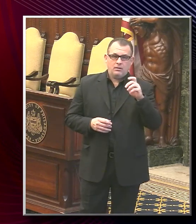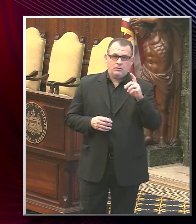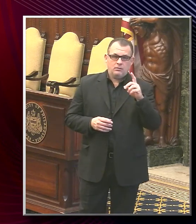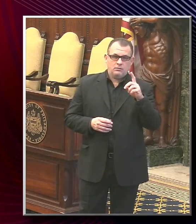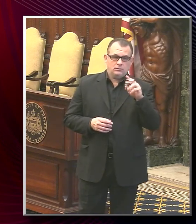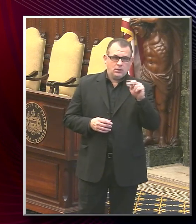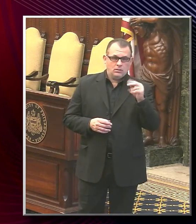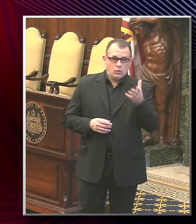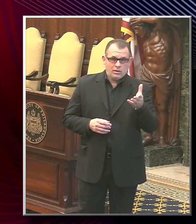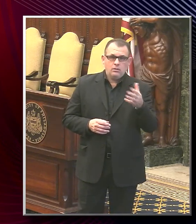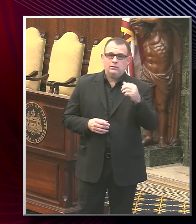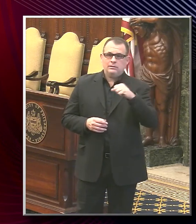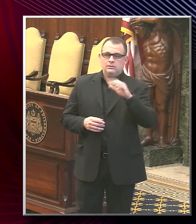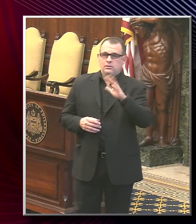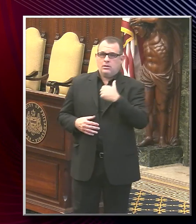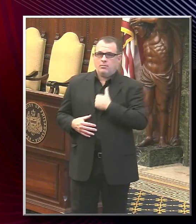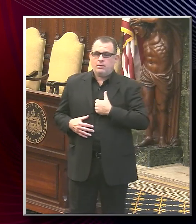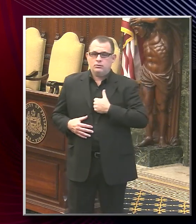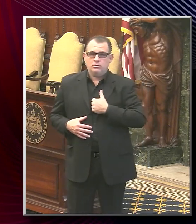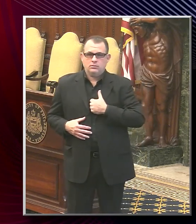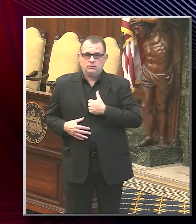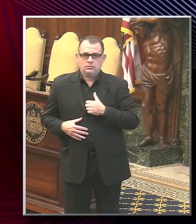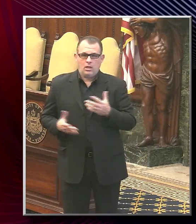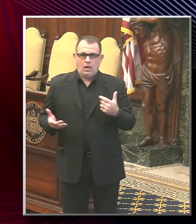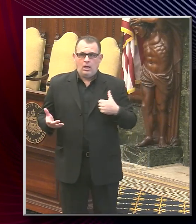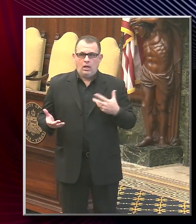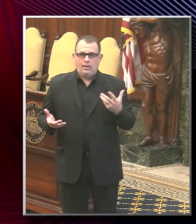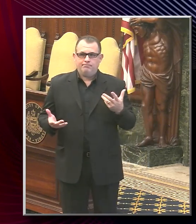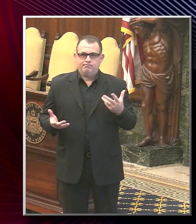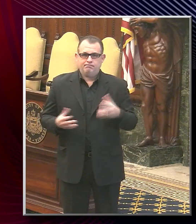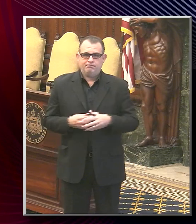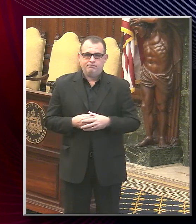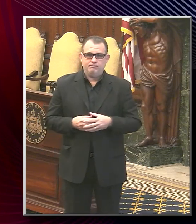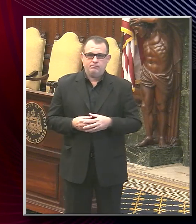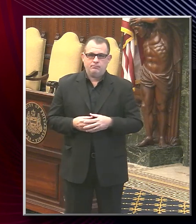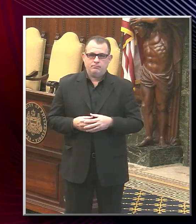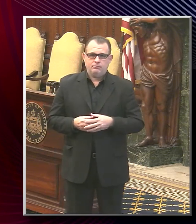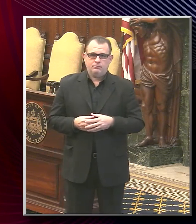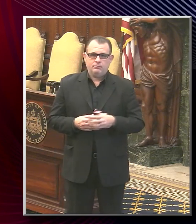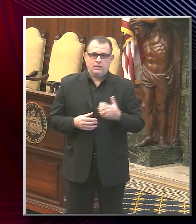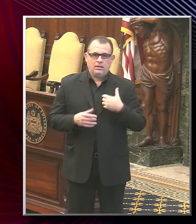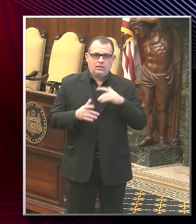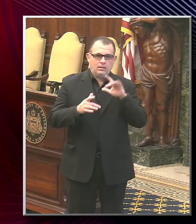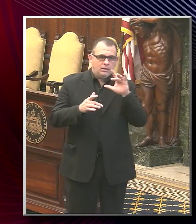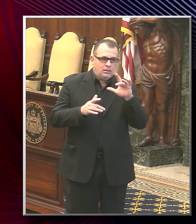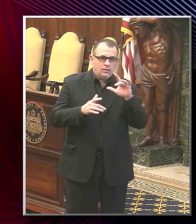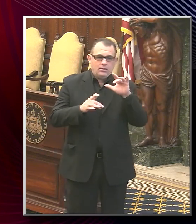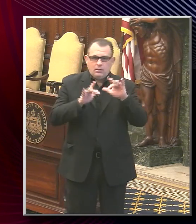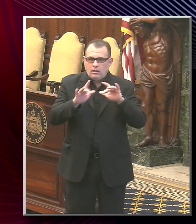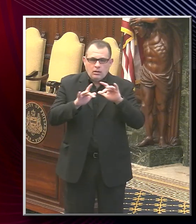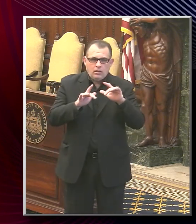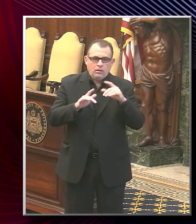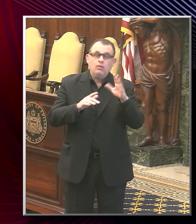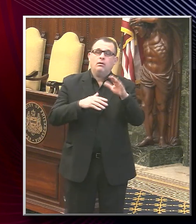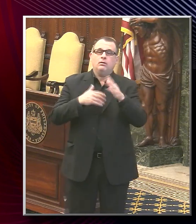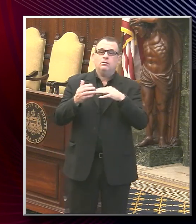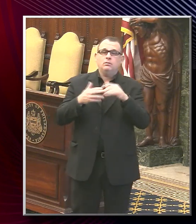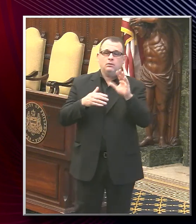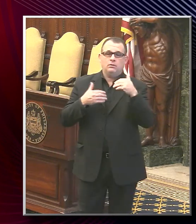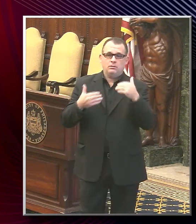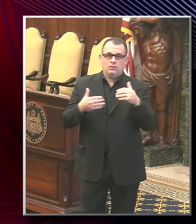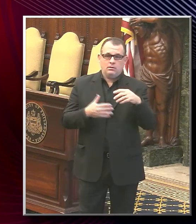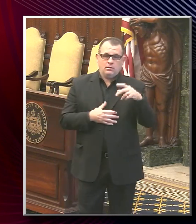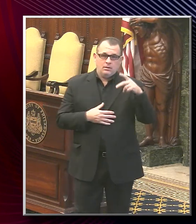Yeah, I apologize. I need failed to unmute myself, but let's go now to Pat Loeb of